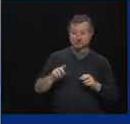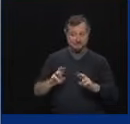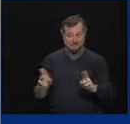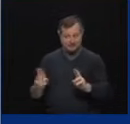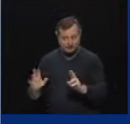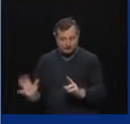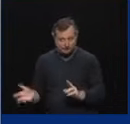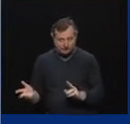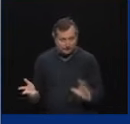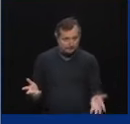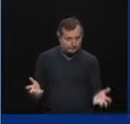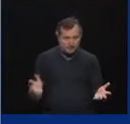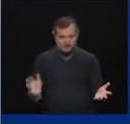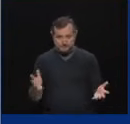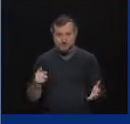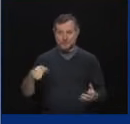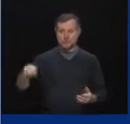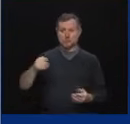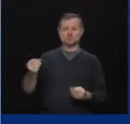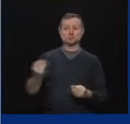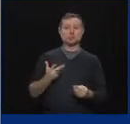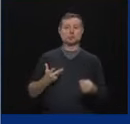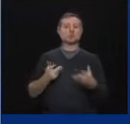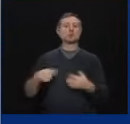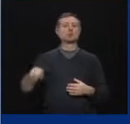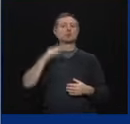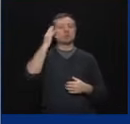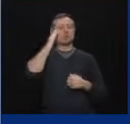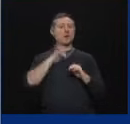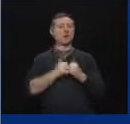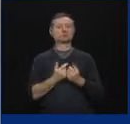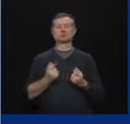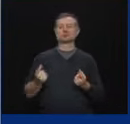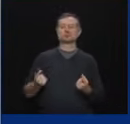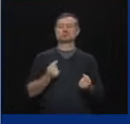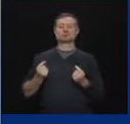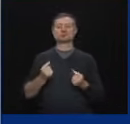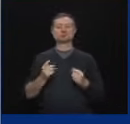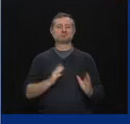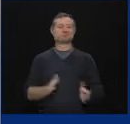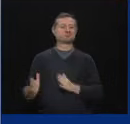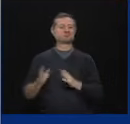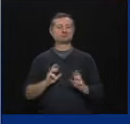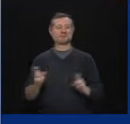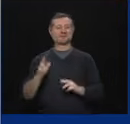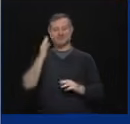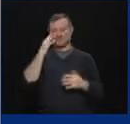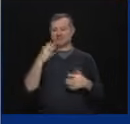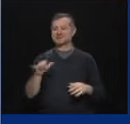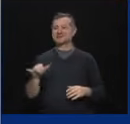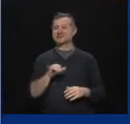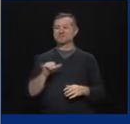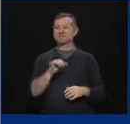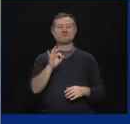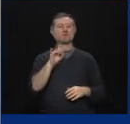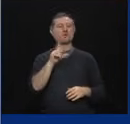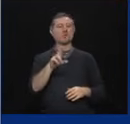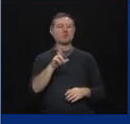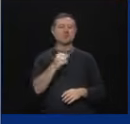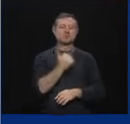they've told me all through last year, they know how to do this. They're well prepared. They do flu shots. They've done other vaccinations. They've